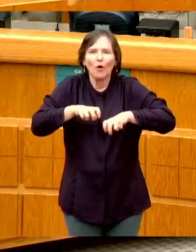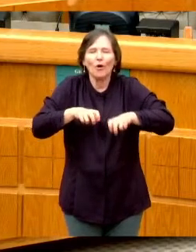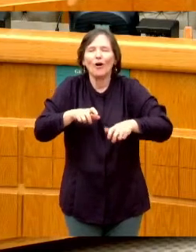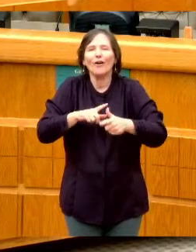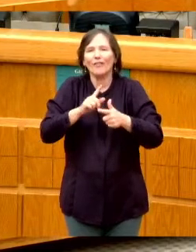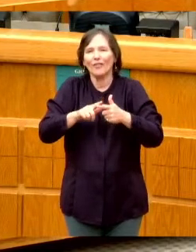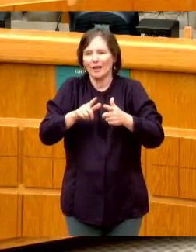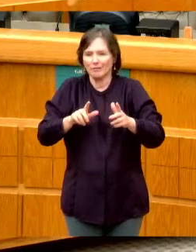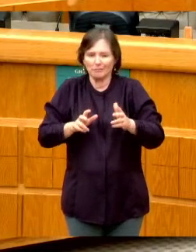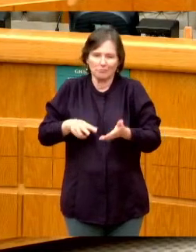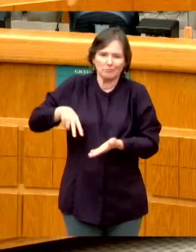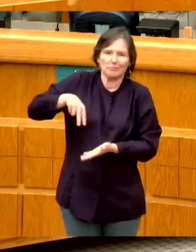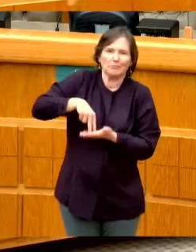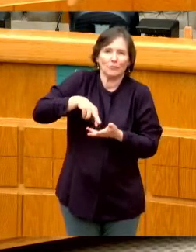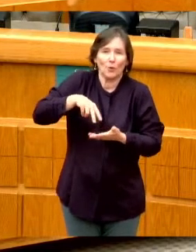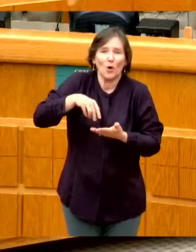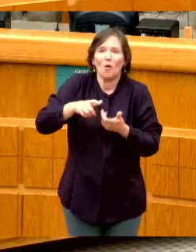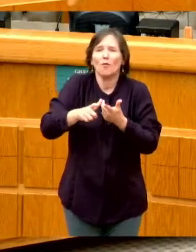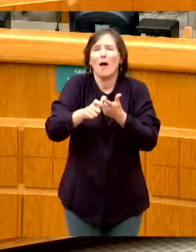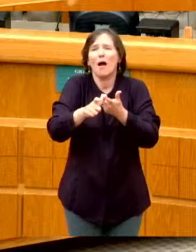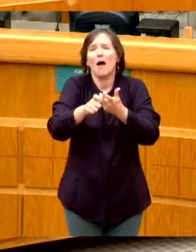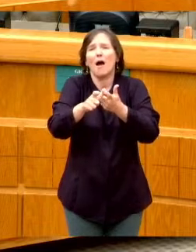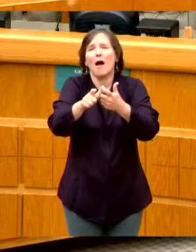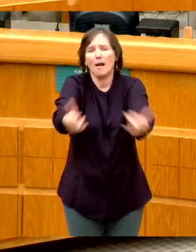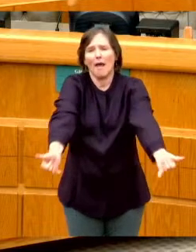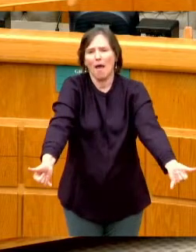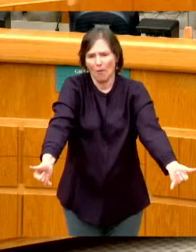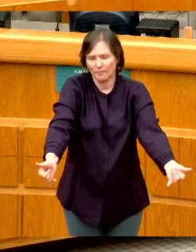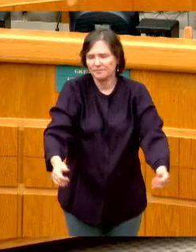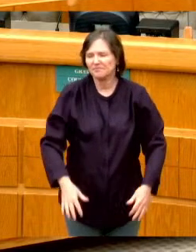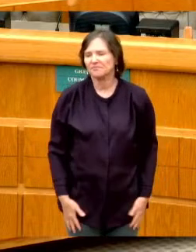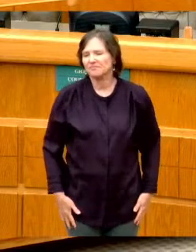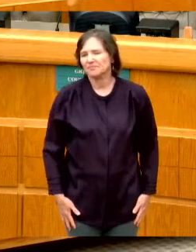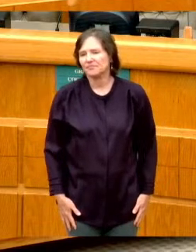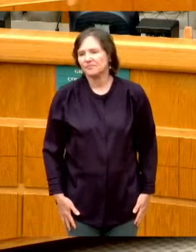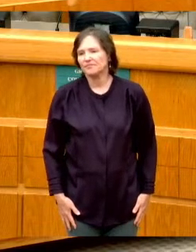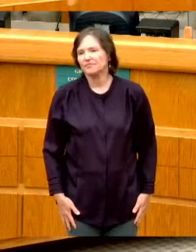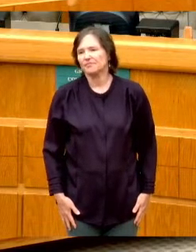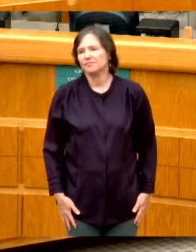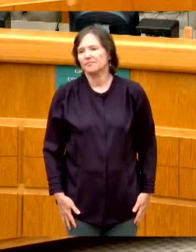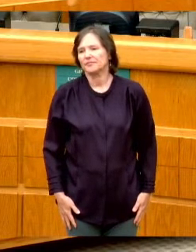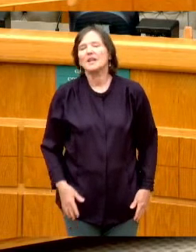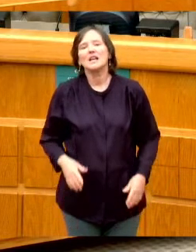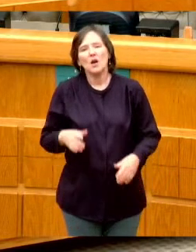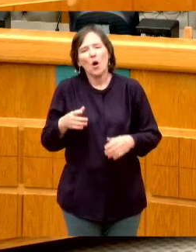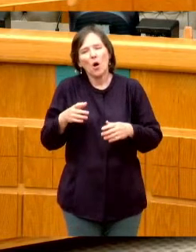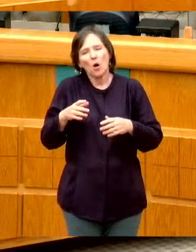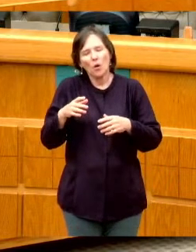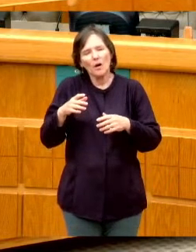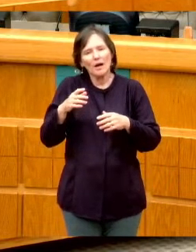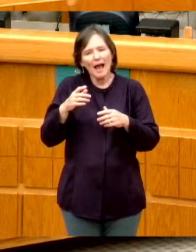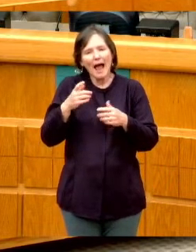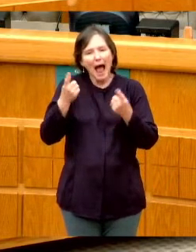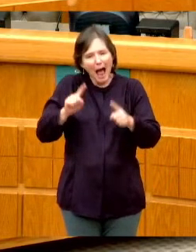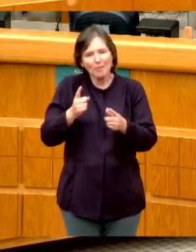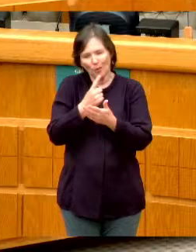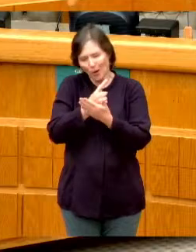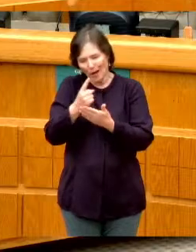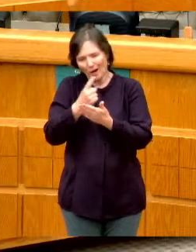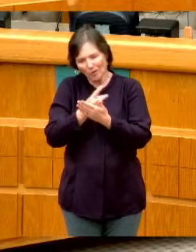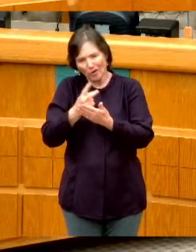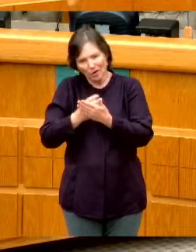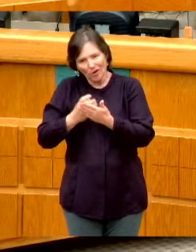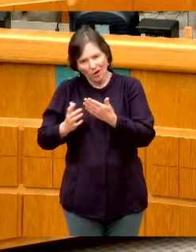500 vaccines, and then, as I said, we did it again, and then we moved to 2,000, then 4,000, and again, ultimately